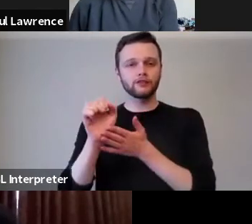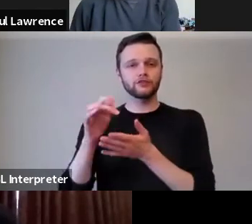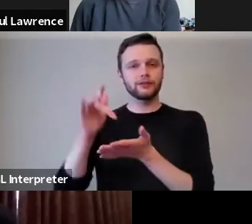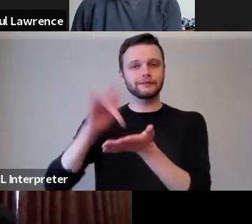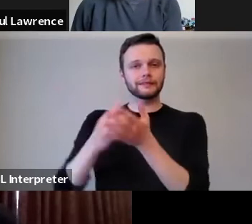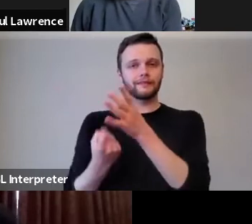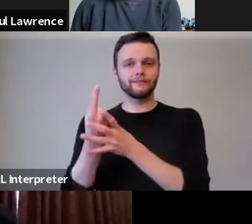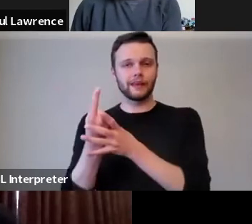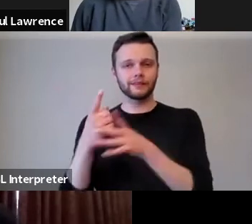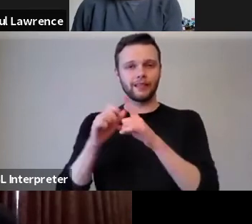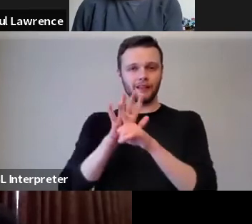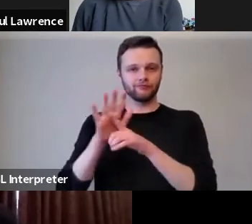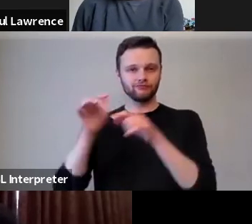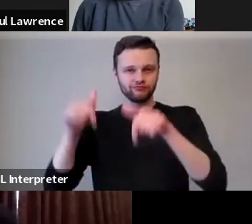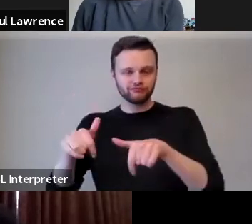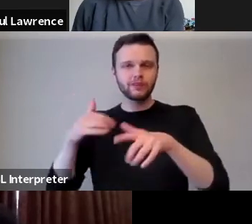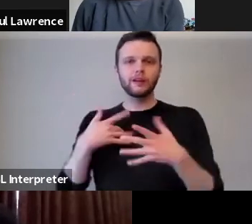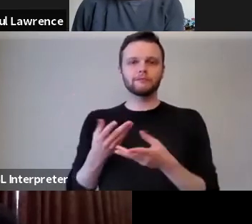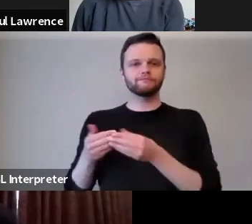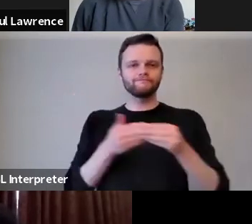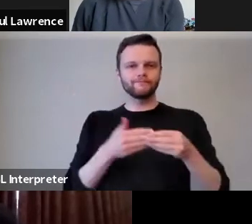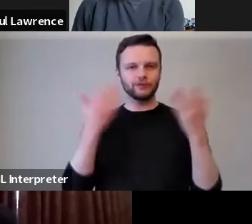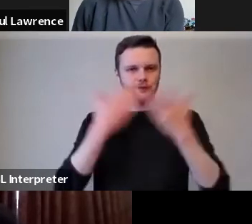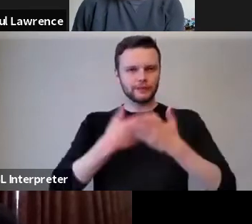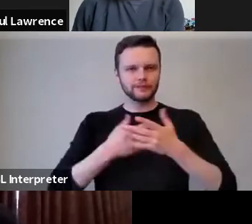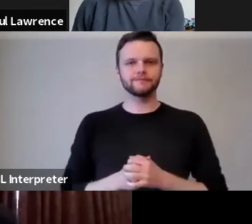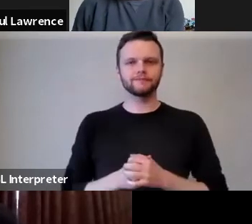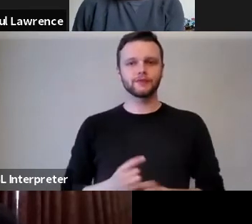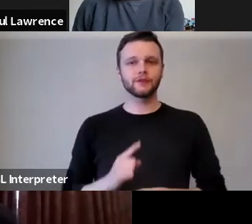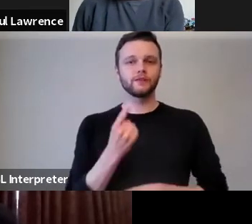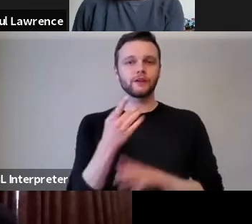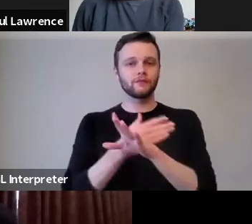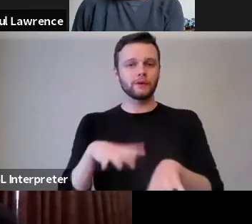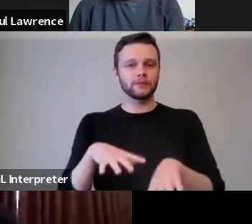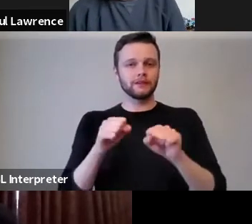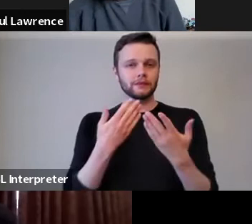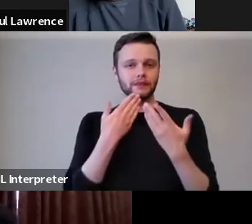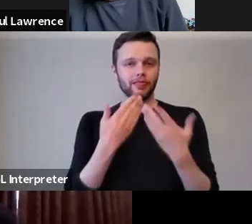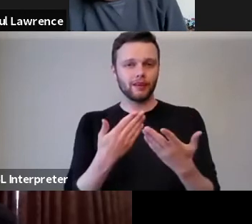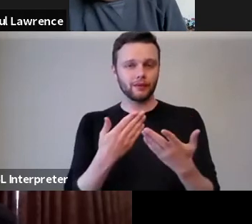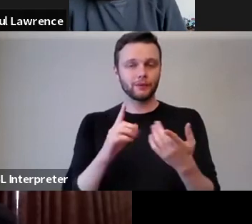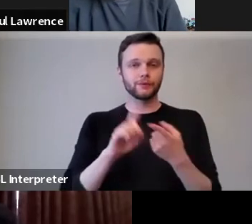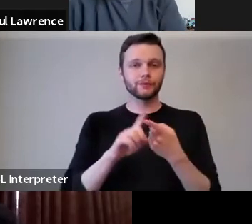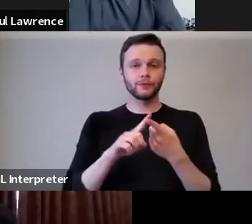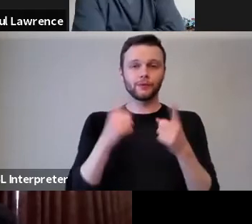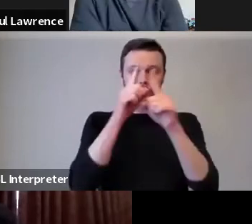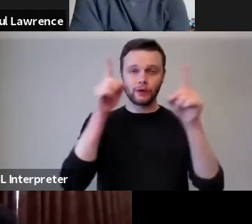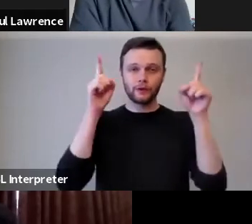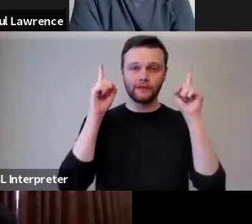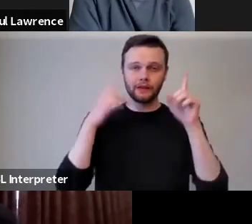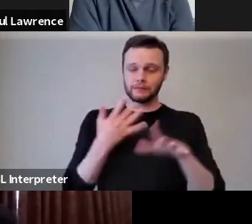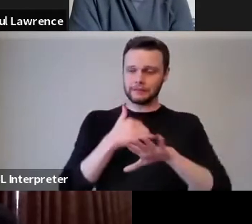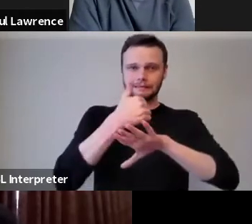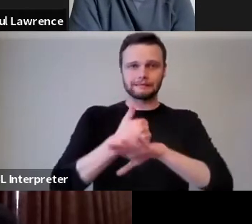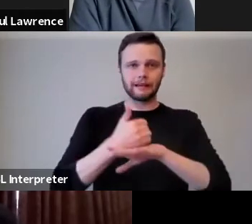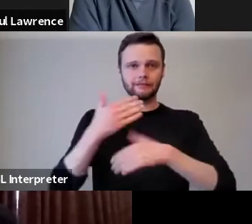and I'm going to be your host for this evening. So a few thanks before we begin. Thank you to everyone at the University who's helped make this